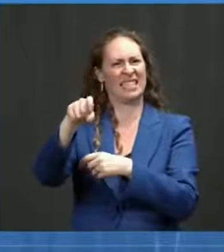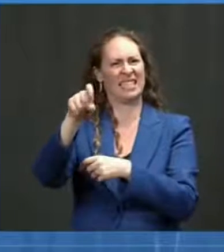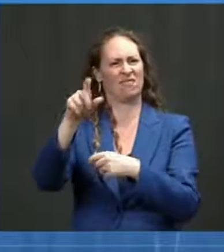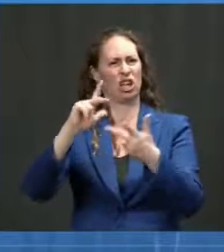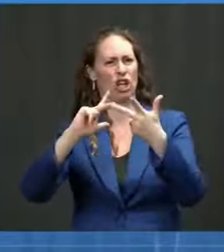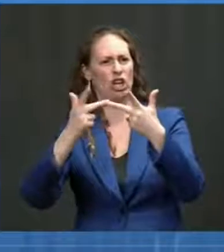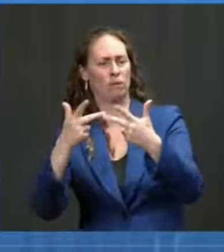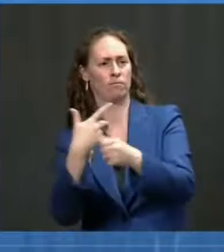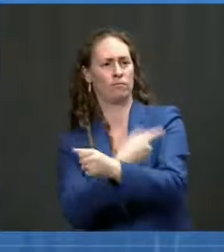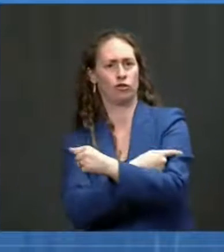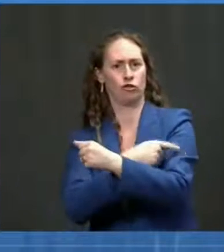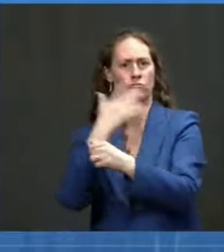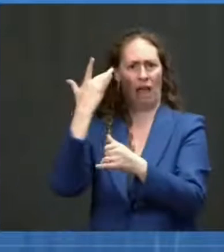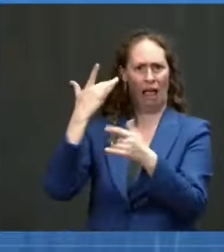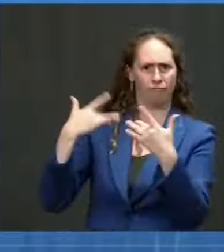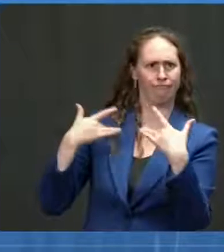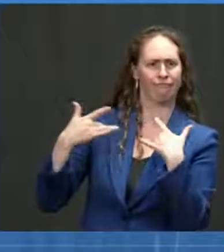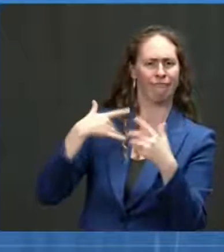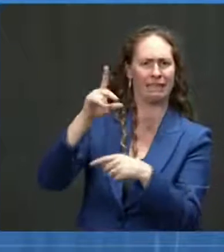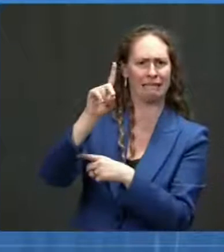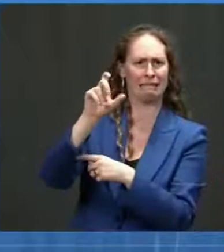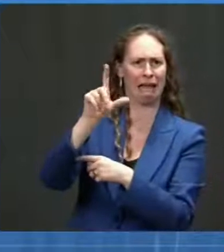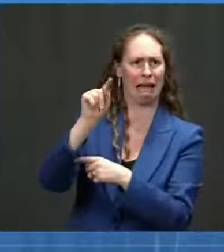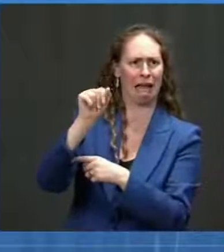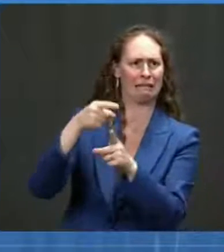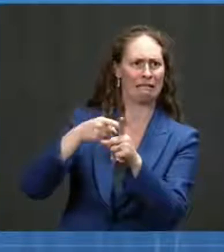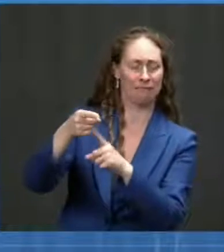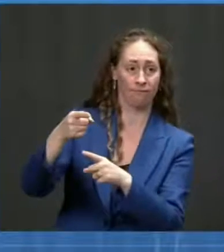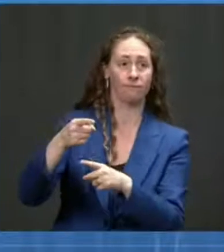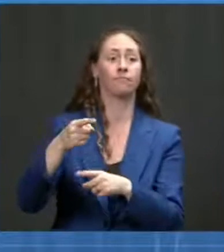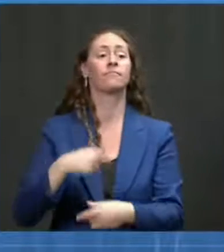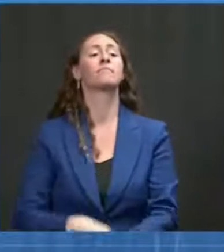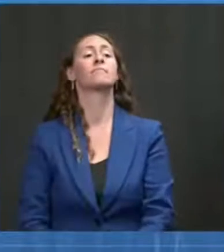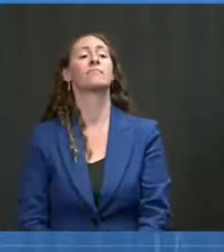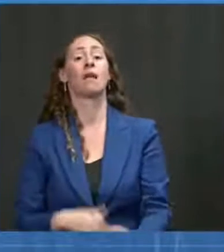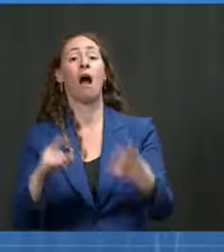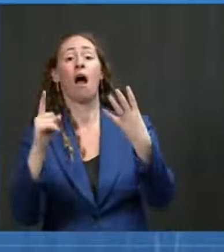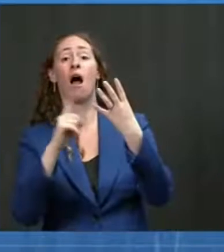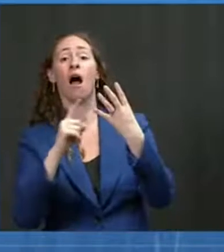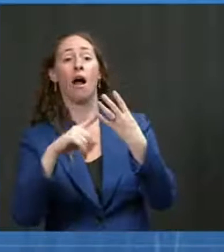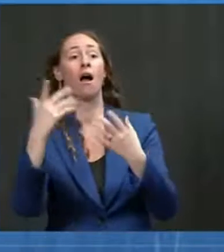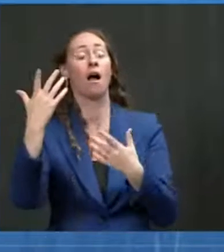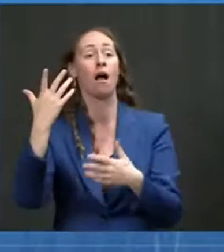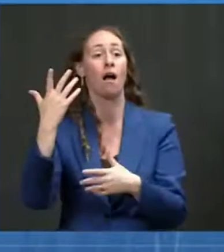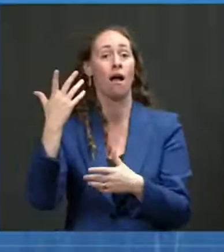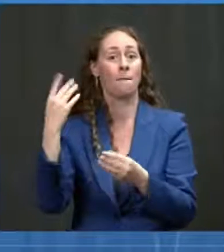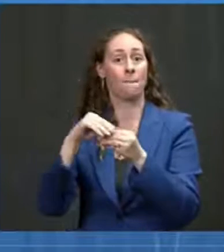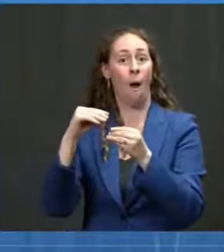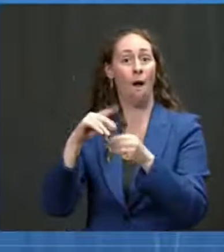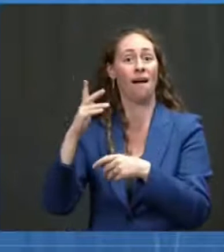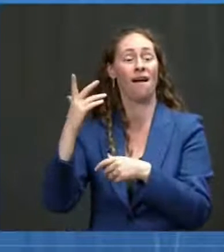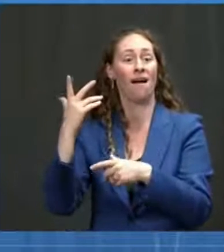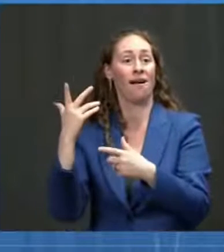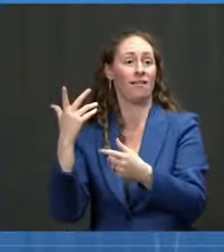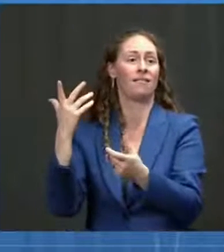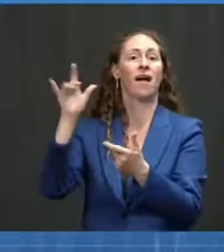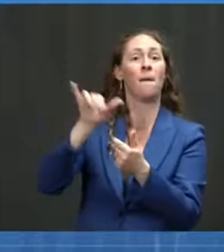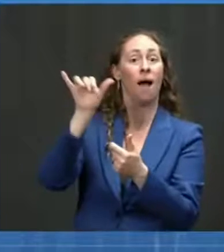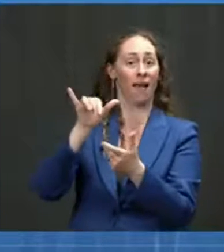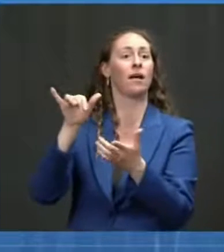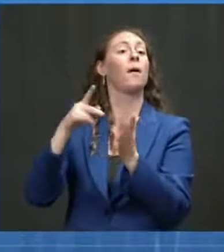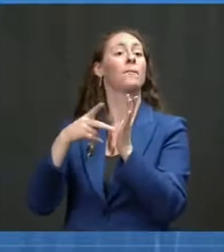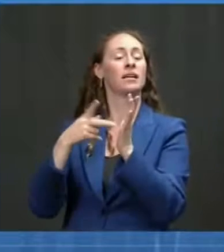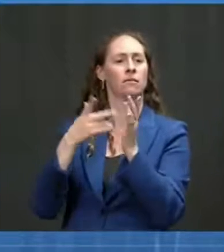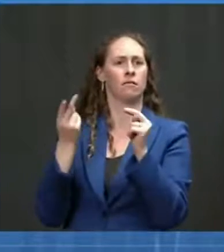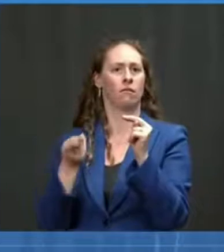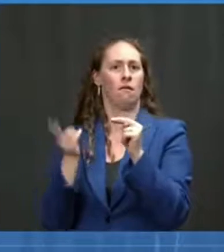finally, a booster mRNA immunization increases antibody titers by at least 10-fold and likely much